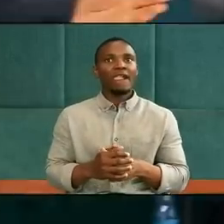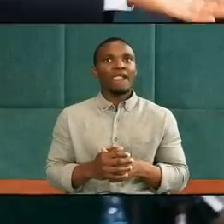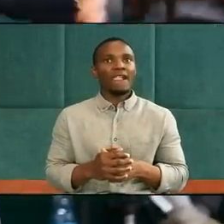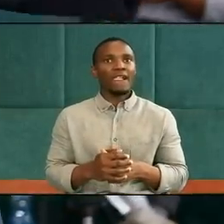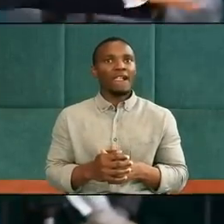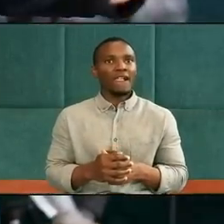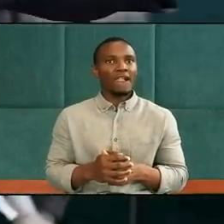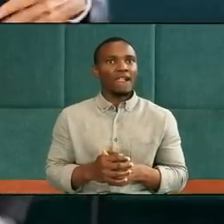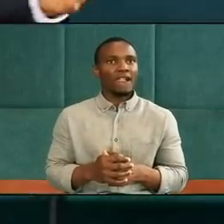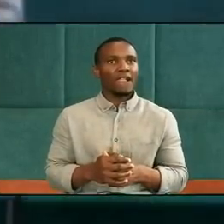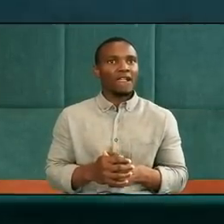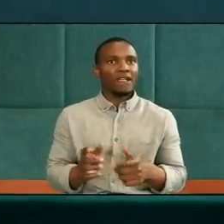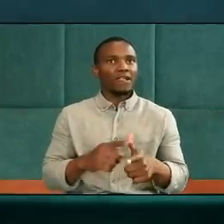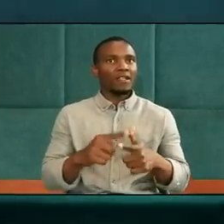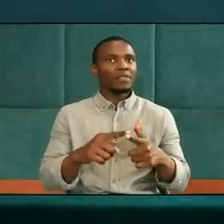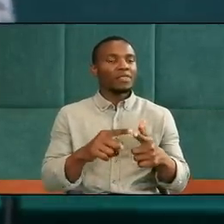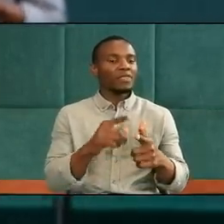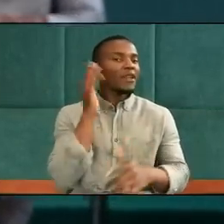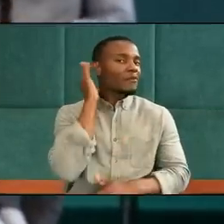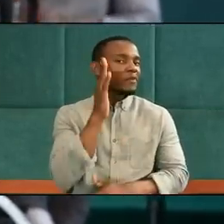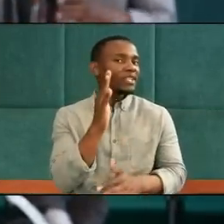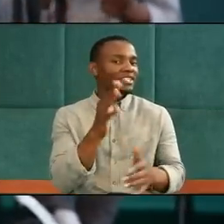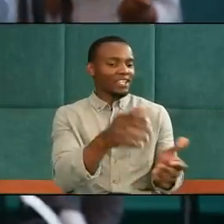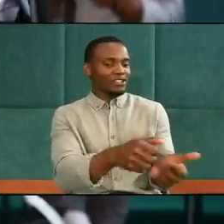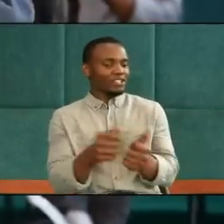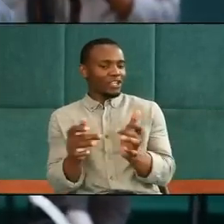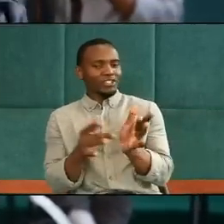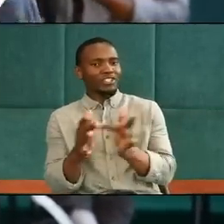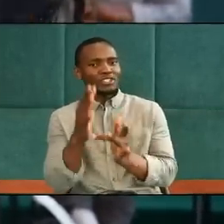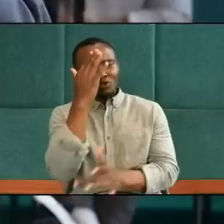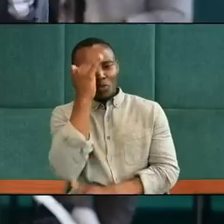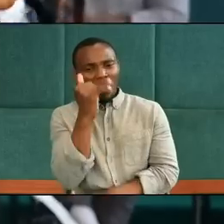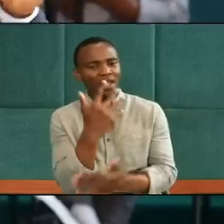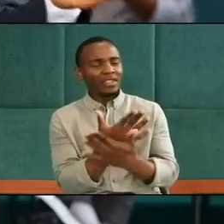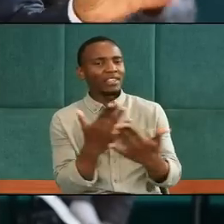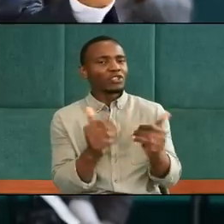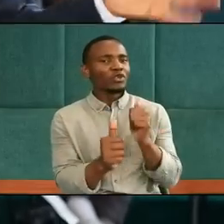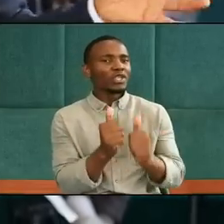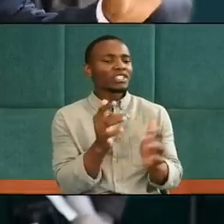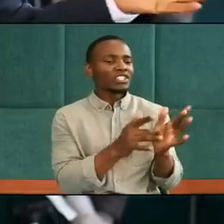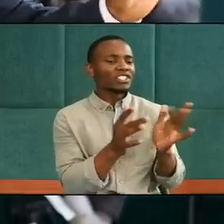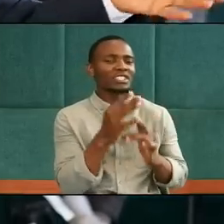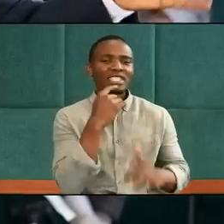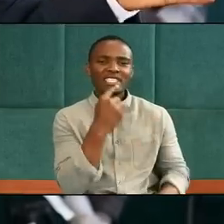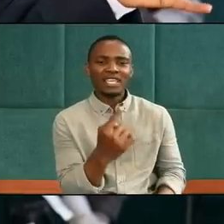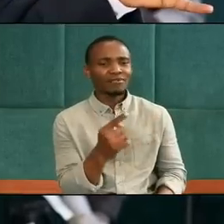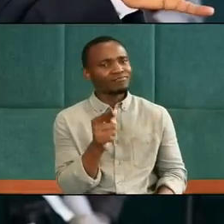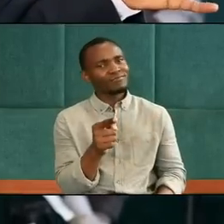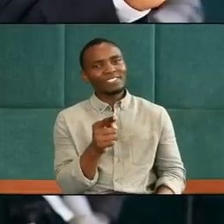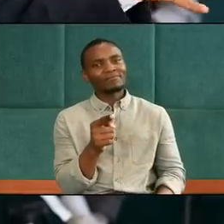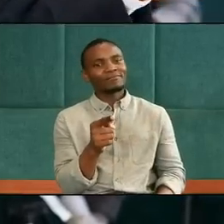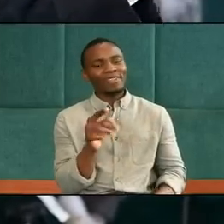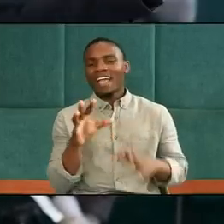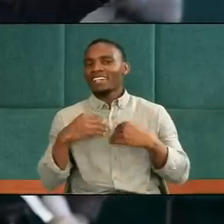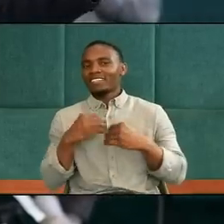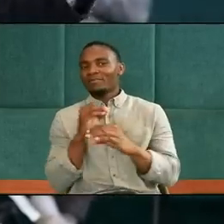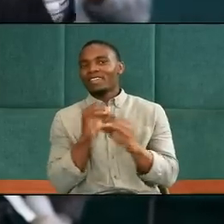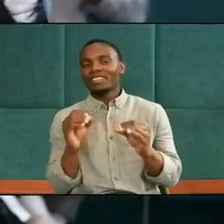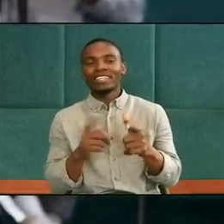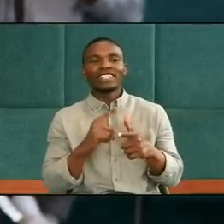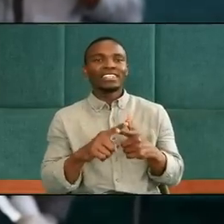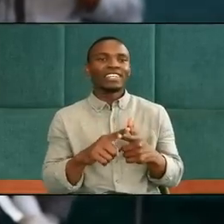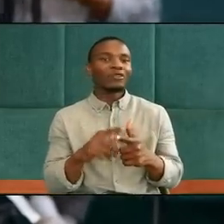12. he took Jesus aside because what Jesus is about, he's saying right here now, is not going down too well with Peter. So he